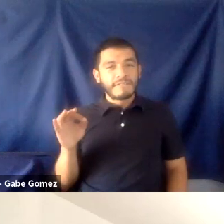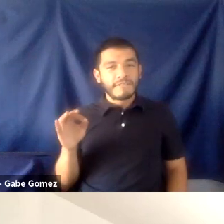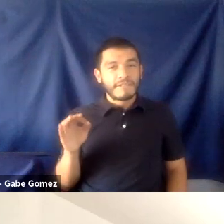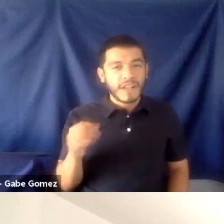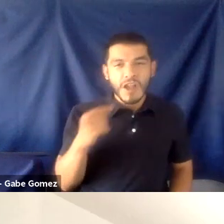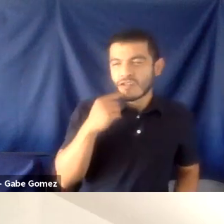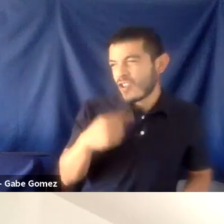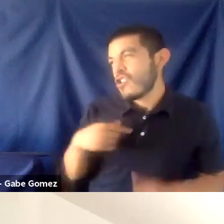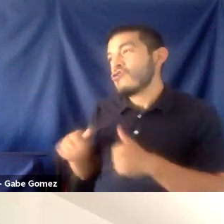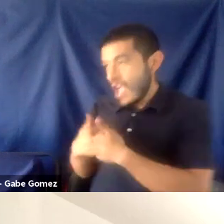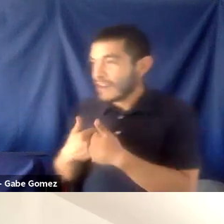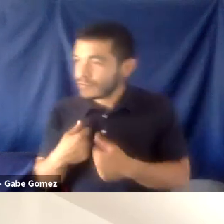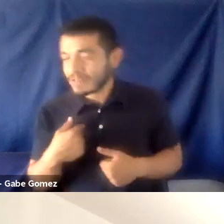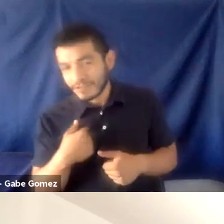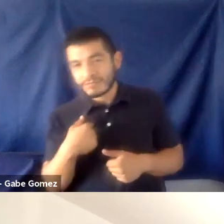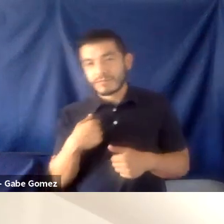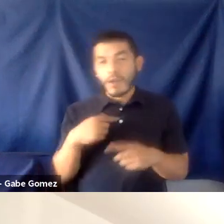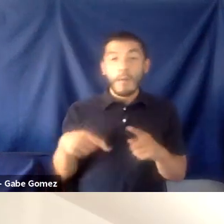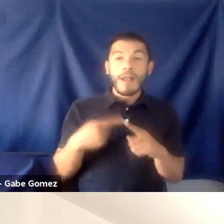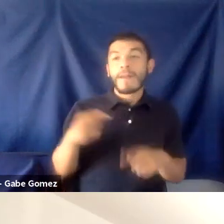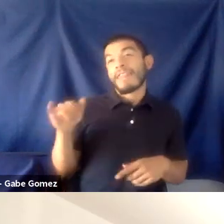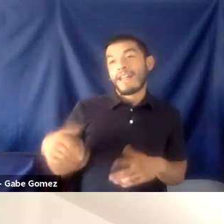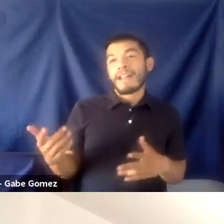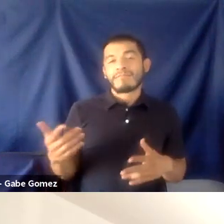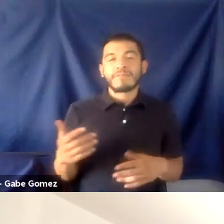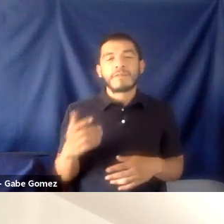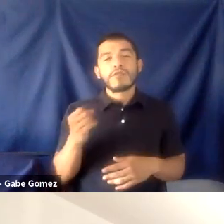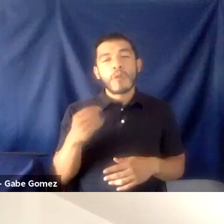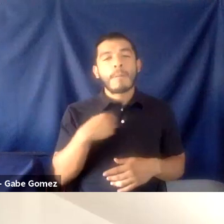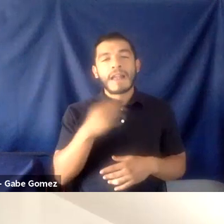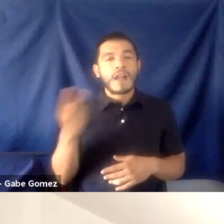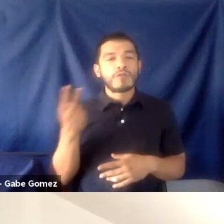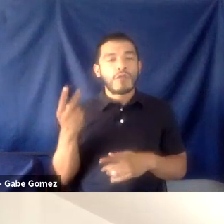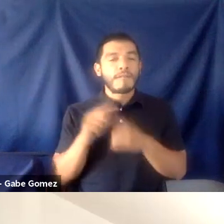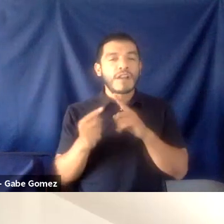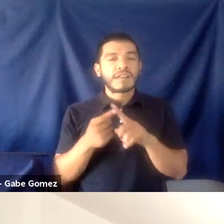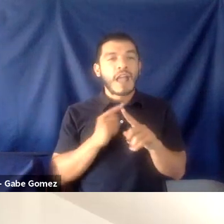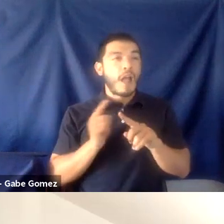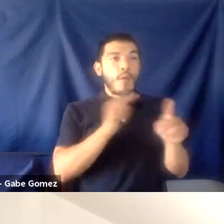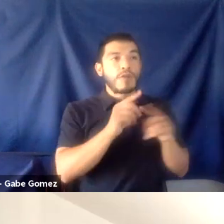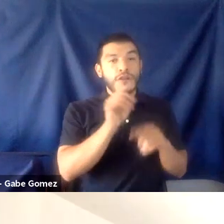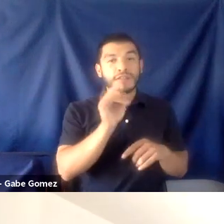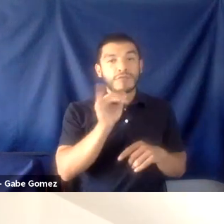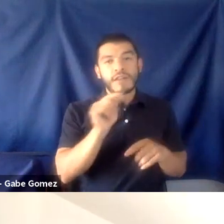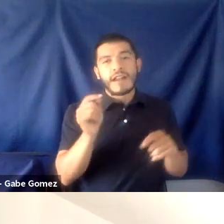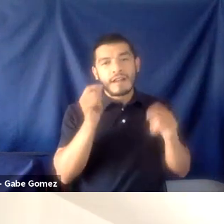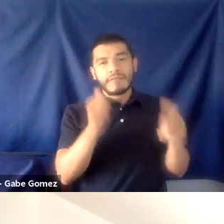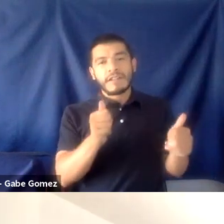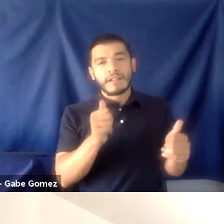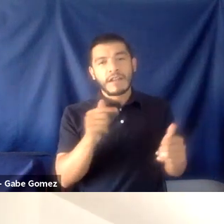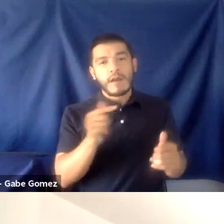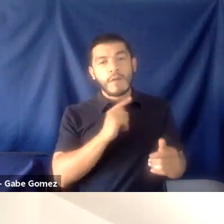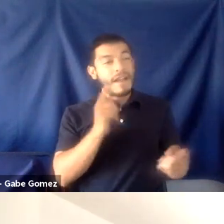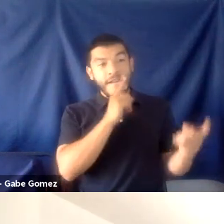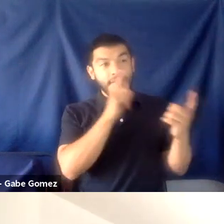uttered this challenge, like, what about this? And so me and 2 friends went to Detroit, and immediately, we kind of fell